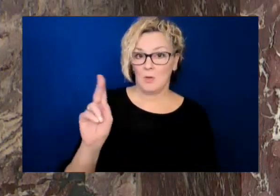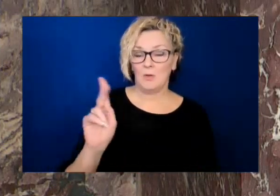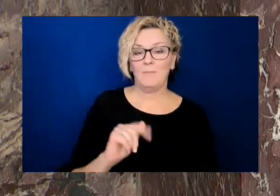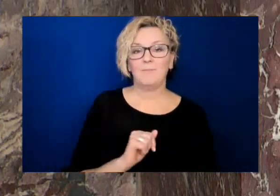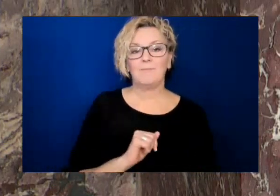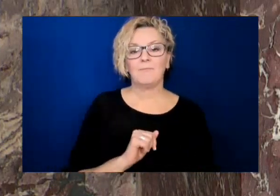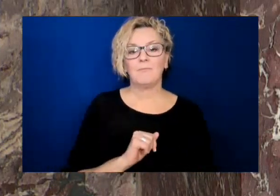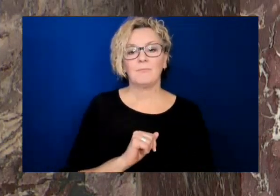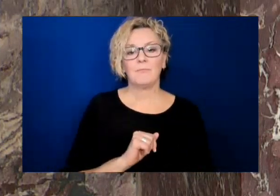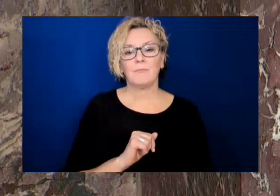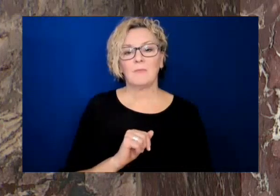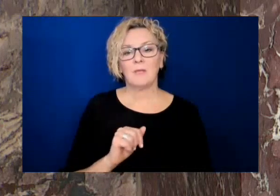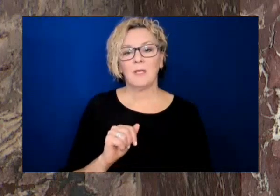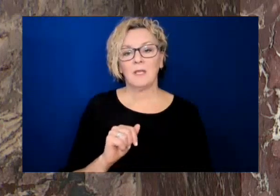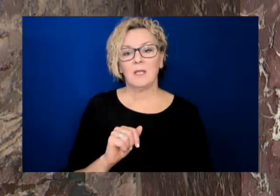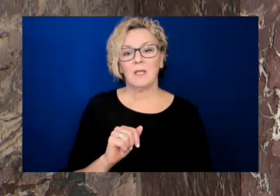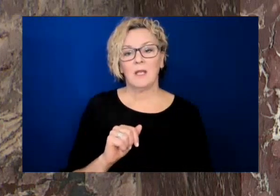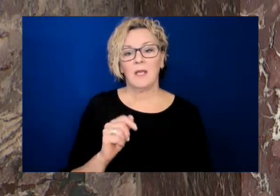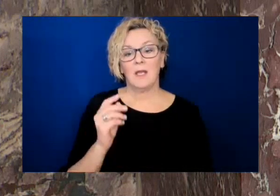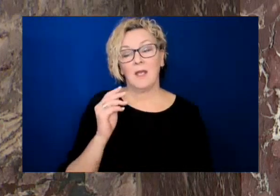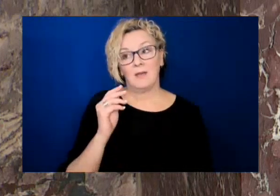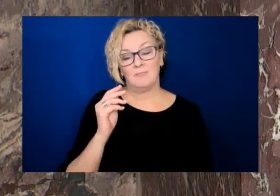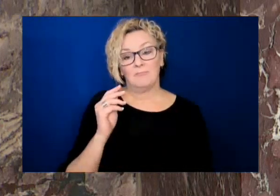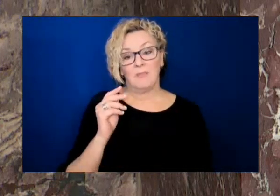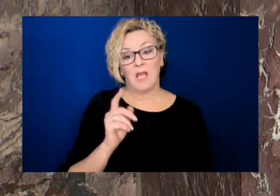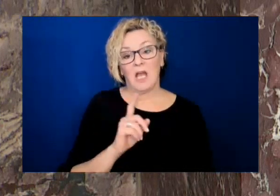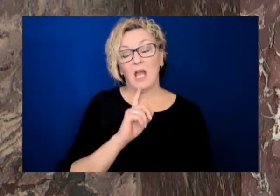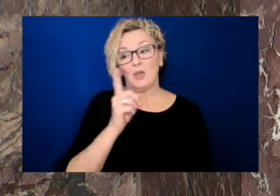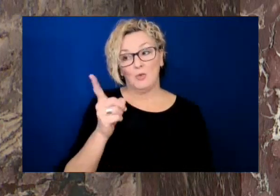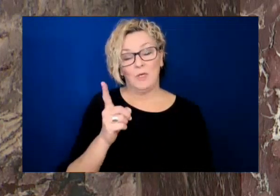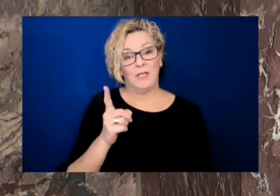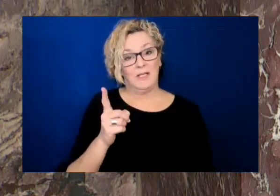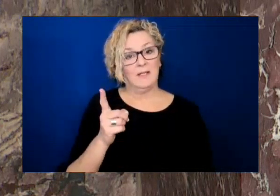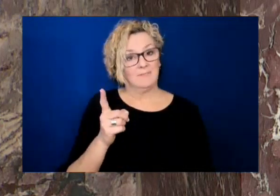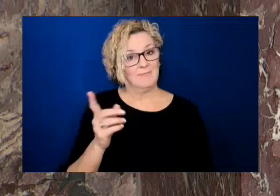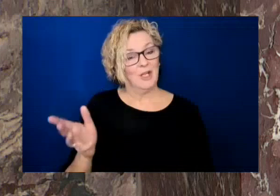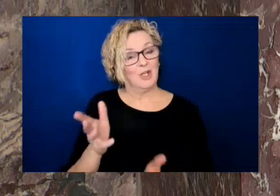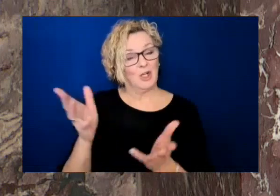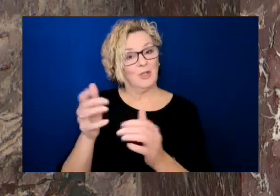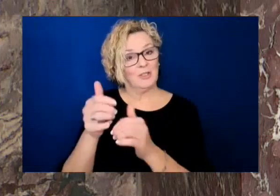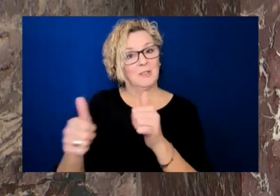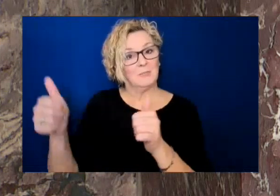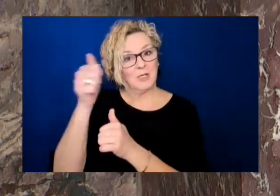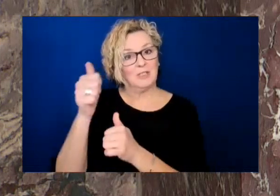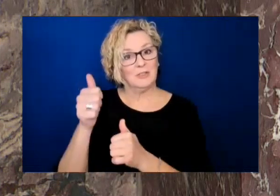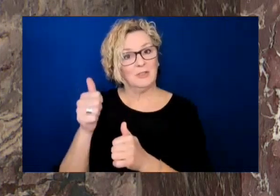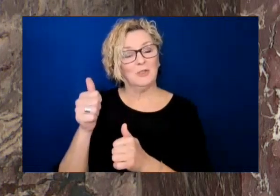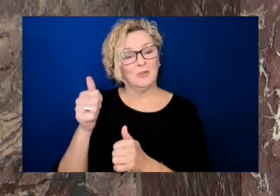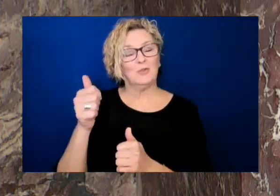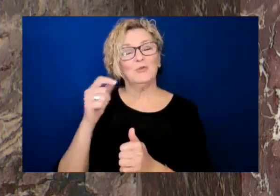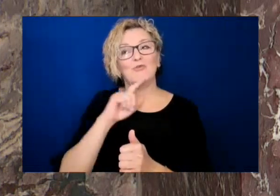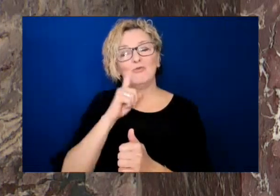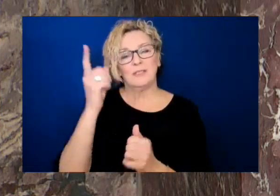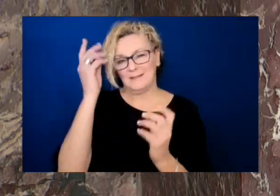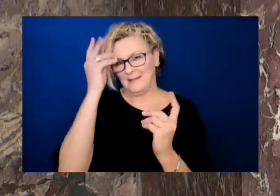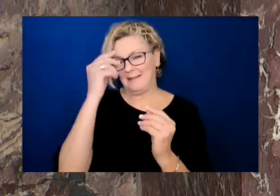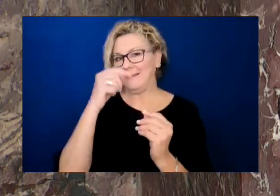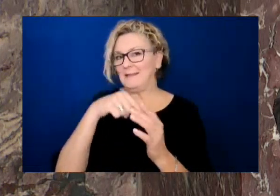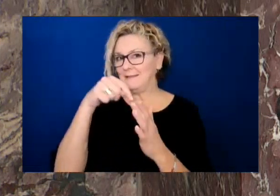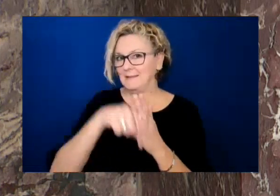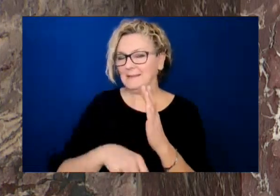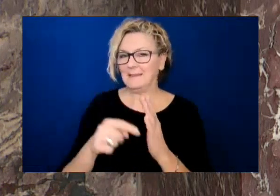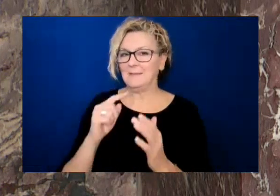reflect on his answers to the Leader of Official Opposition, just like he reflected this morning on his statement that he put out to